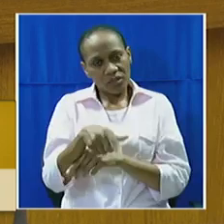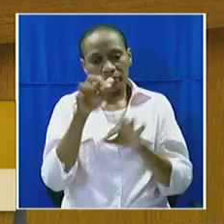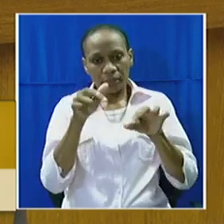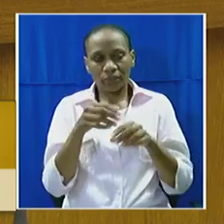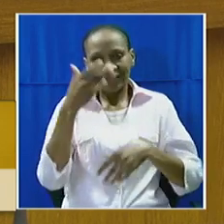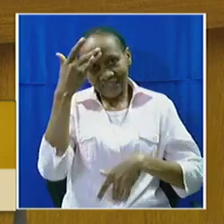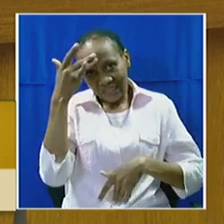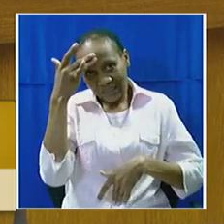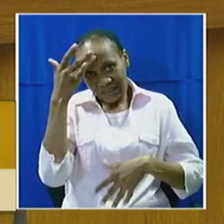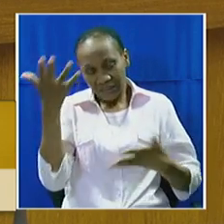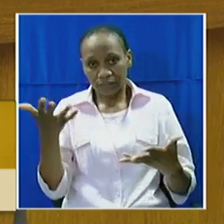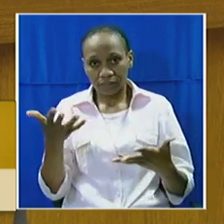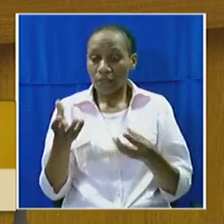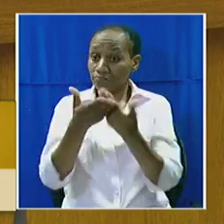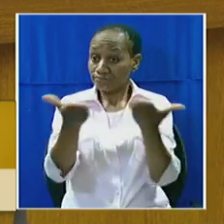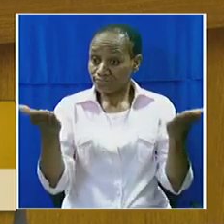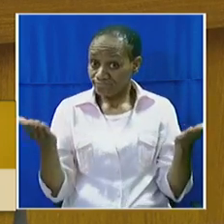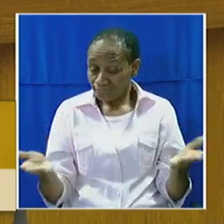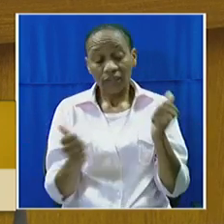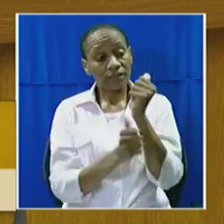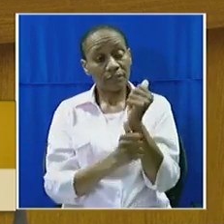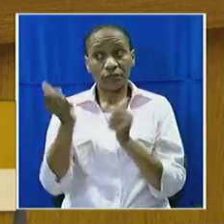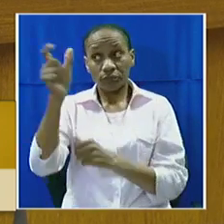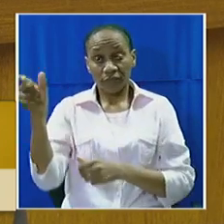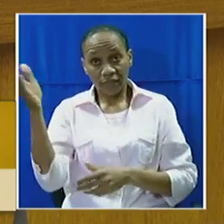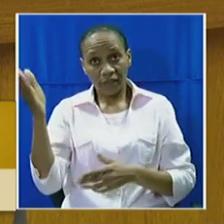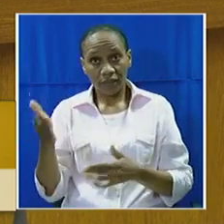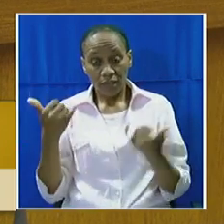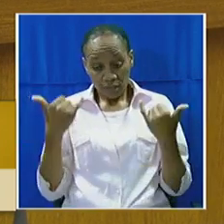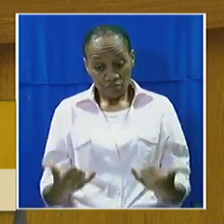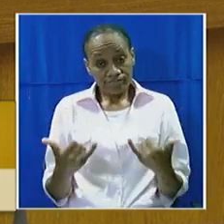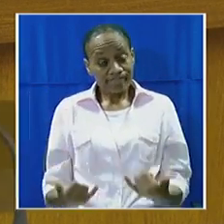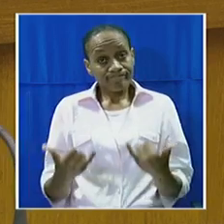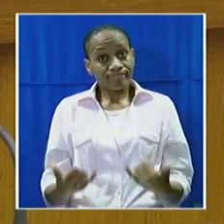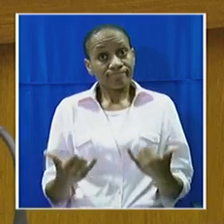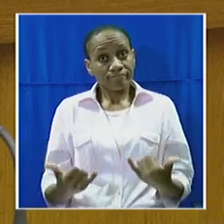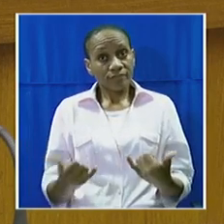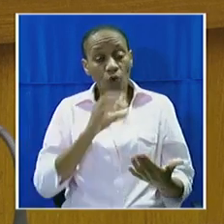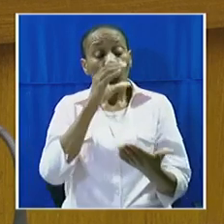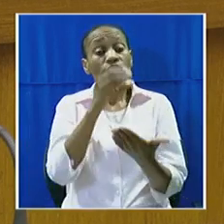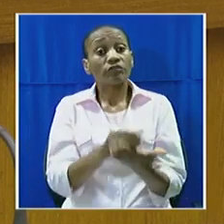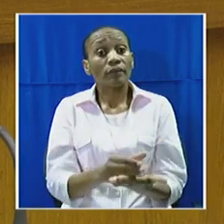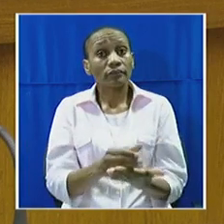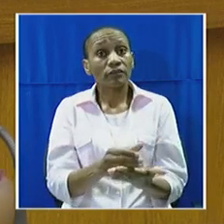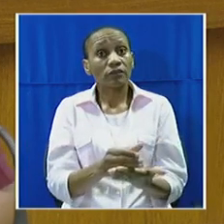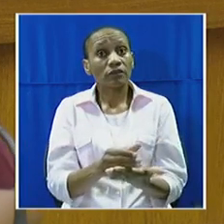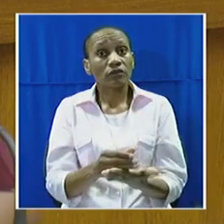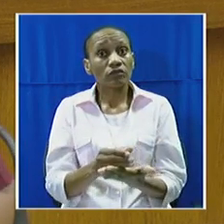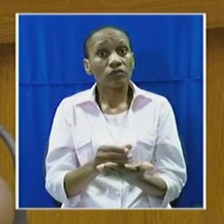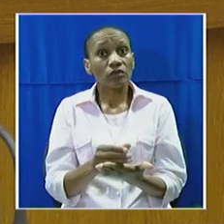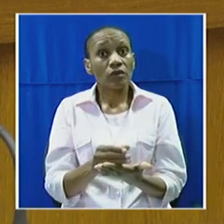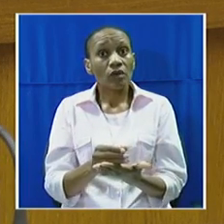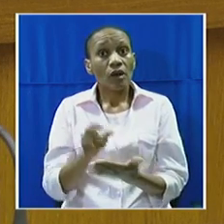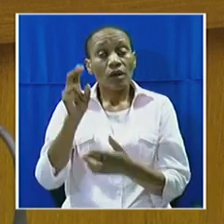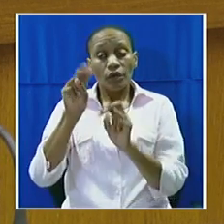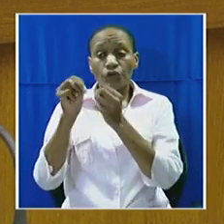infections. And honorable members and Deputy Speaker, as of this afternoon, it has been confirmed by the National Institute